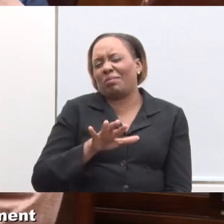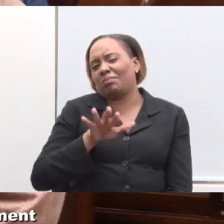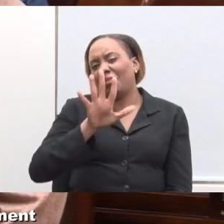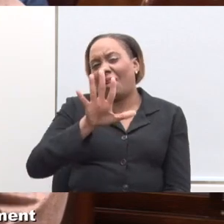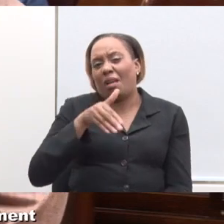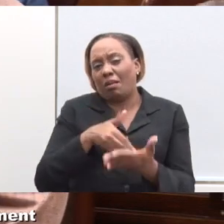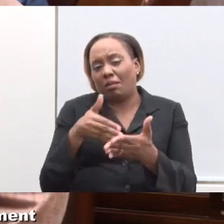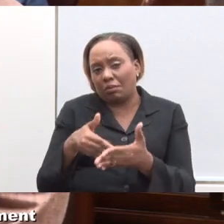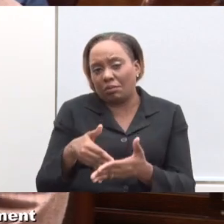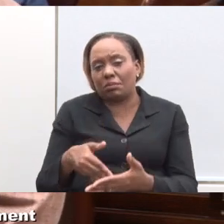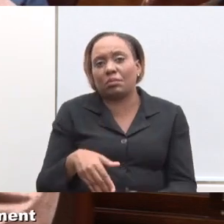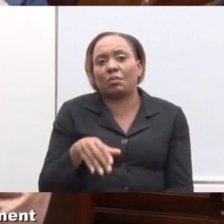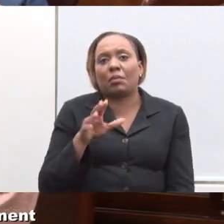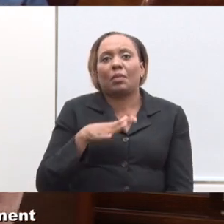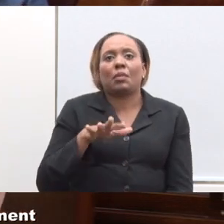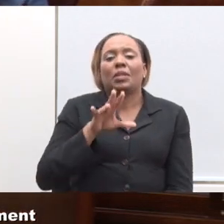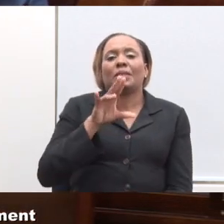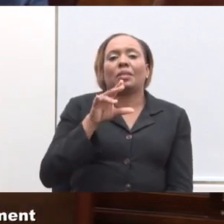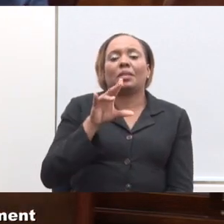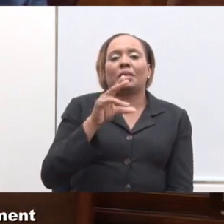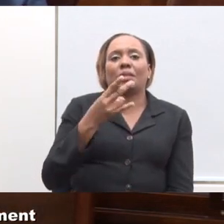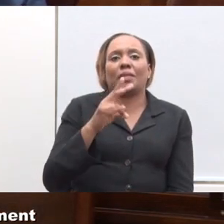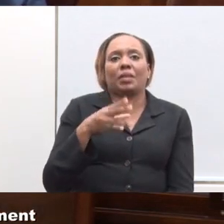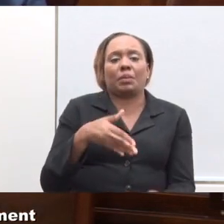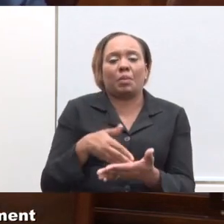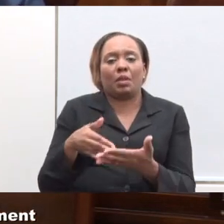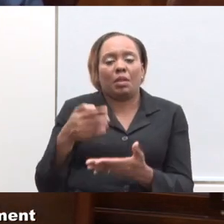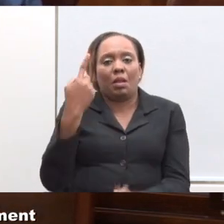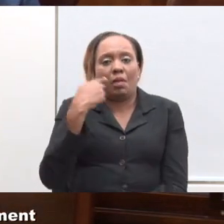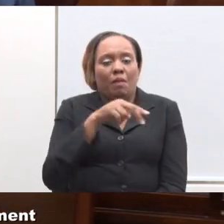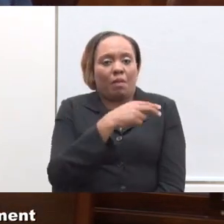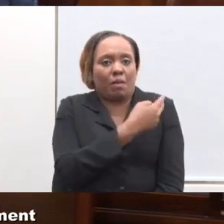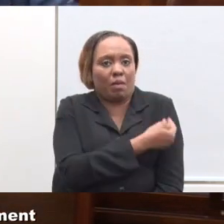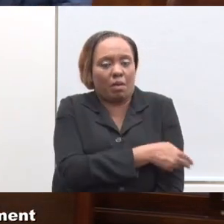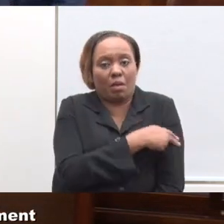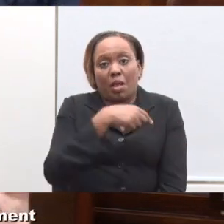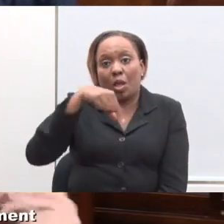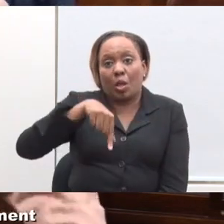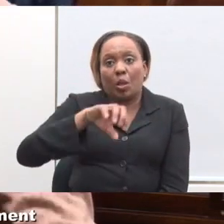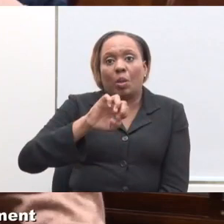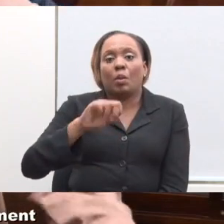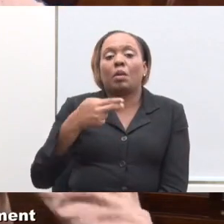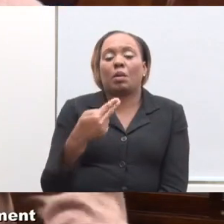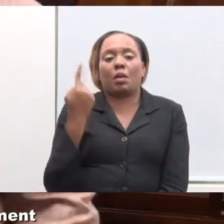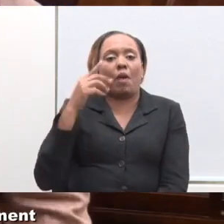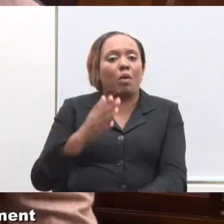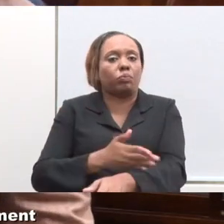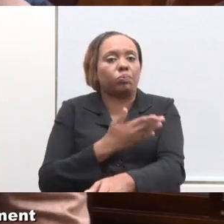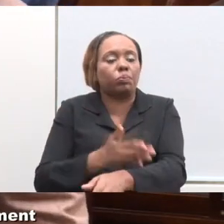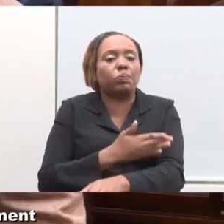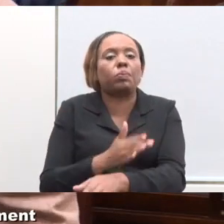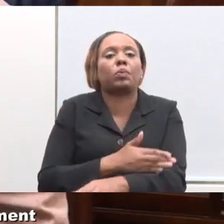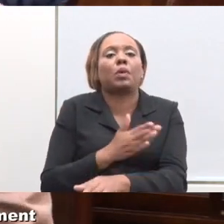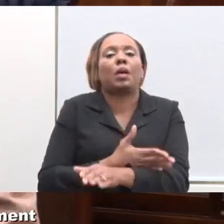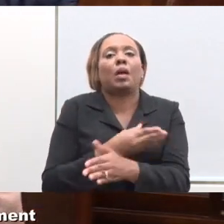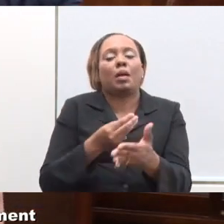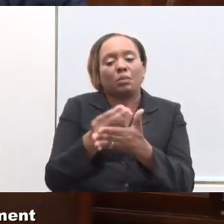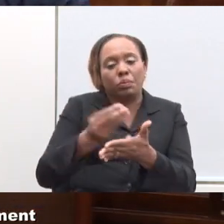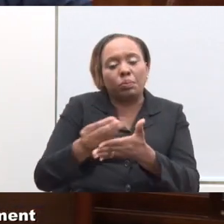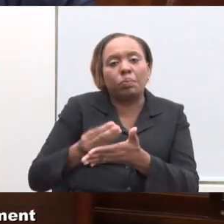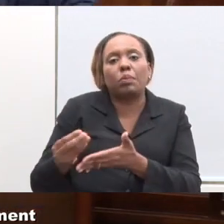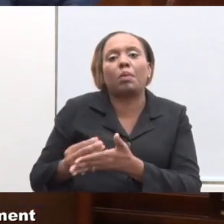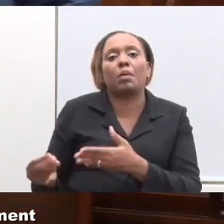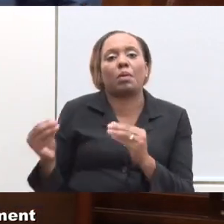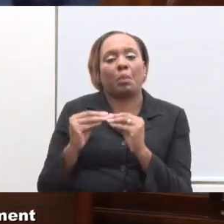spend just about $17 million for the Queen Elizabeth Hospital to be able to ramp up the acquisition of the medicines,